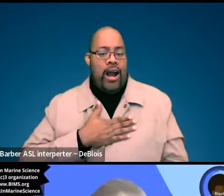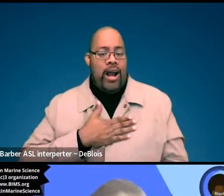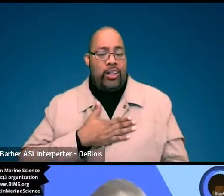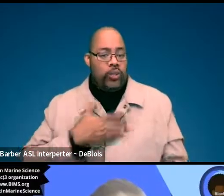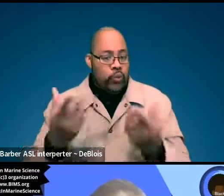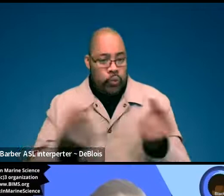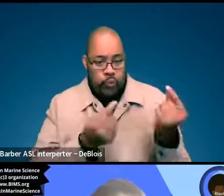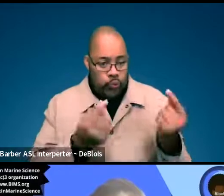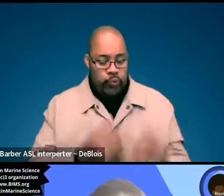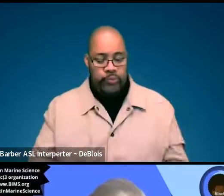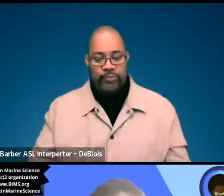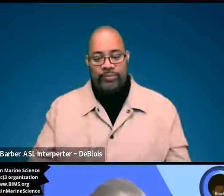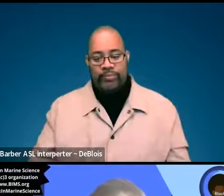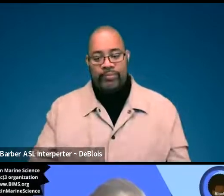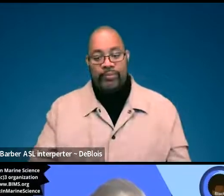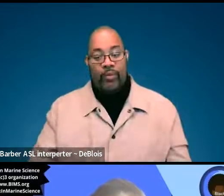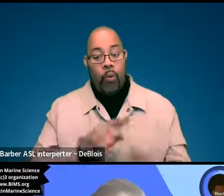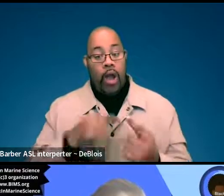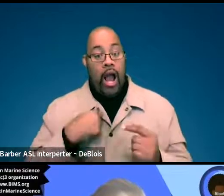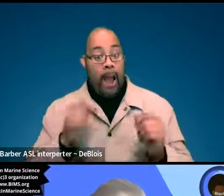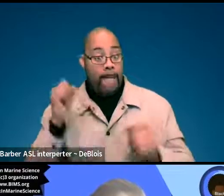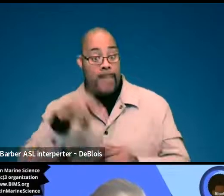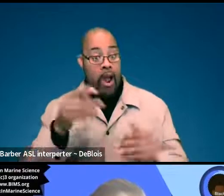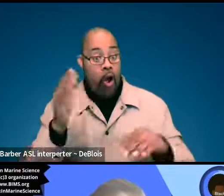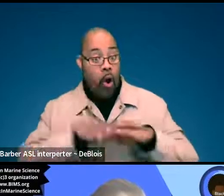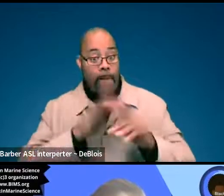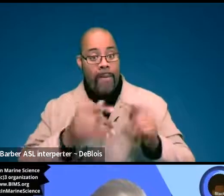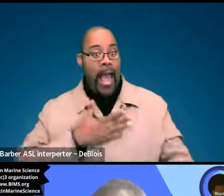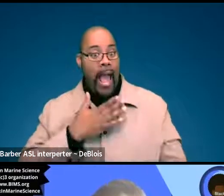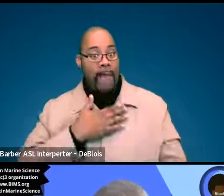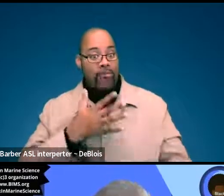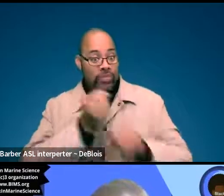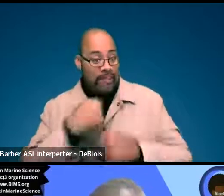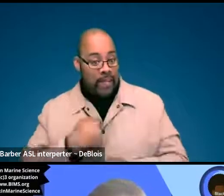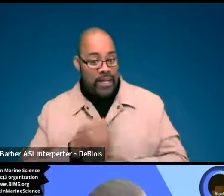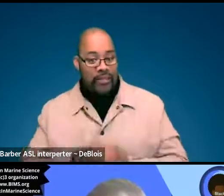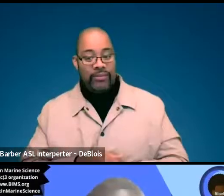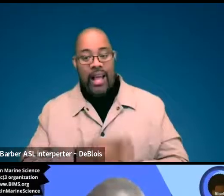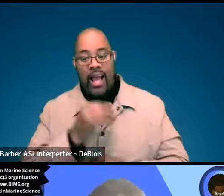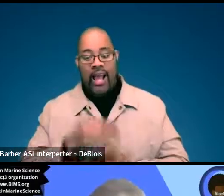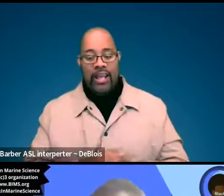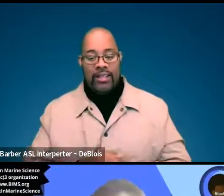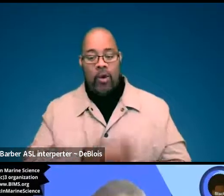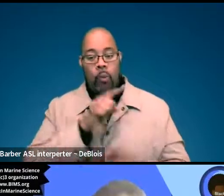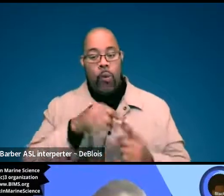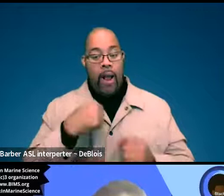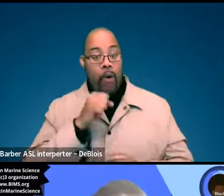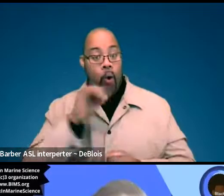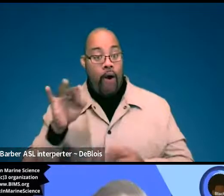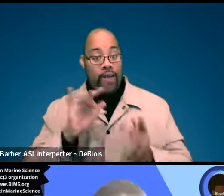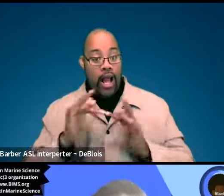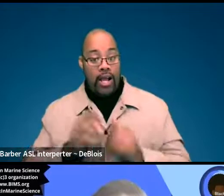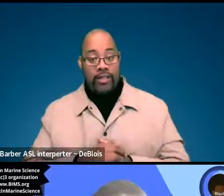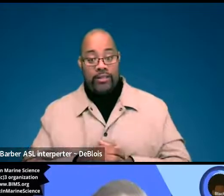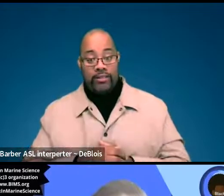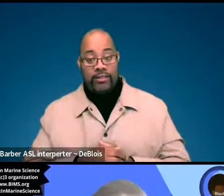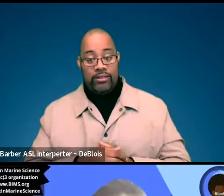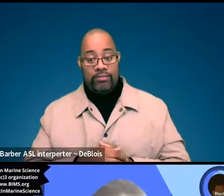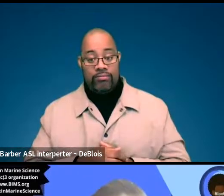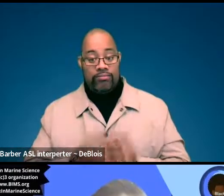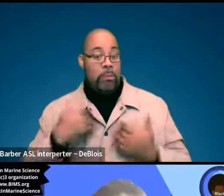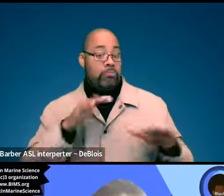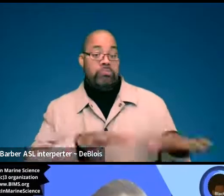it. And when I pop back on, people are happy to receive me. And when I'm offline, I'm